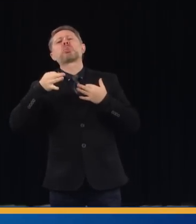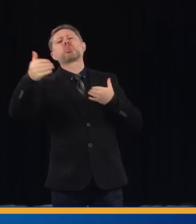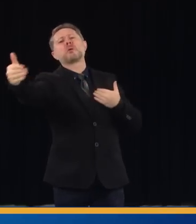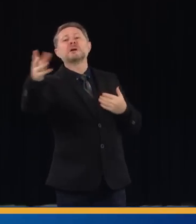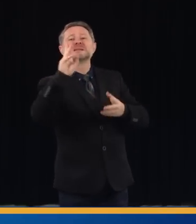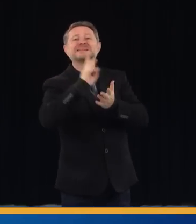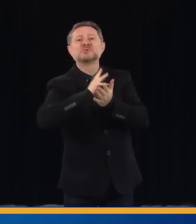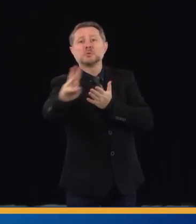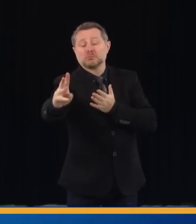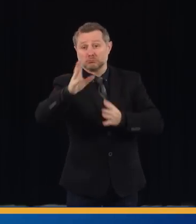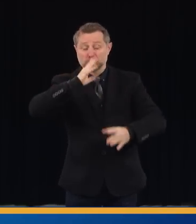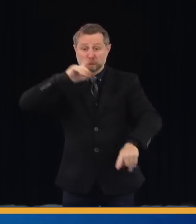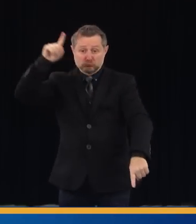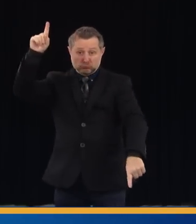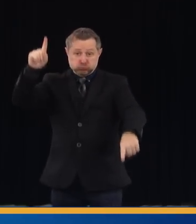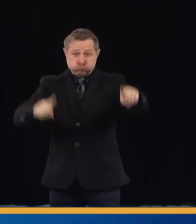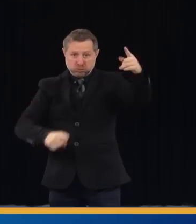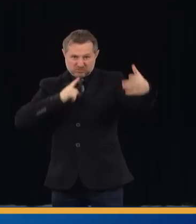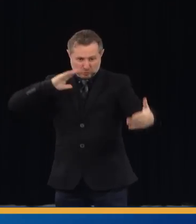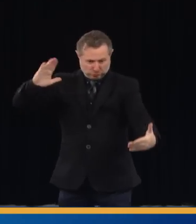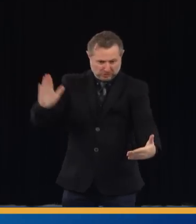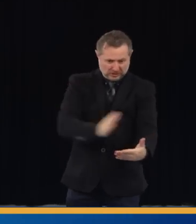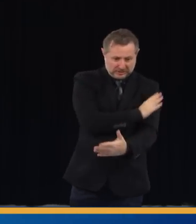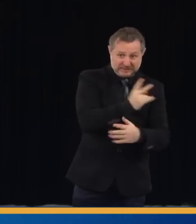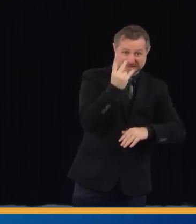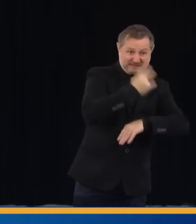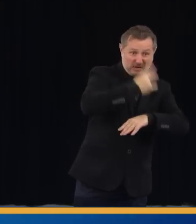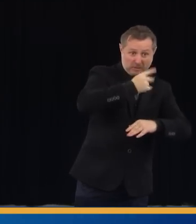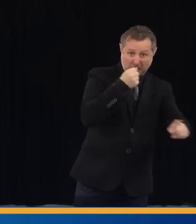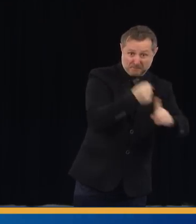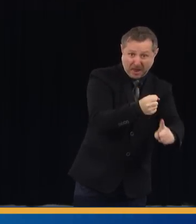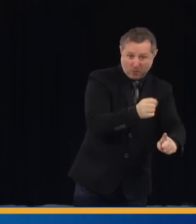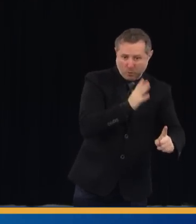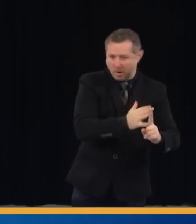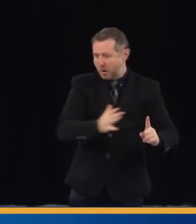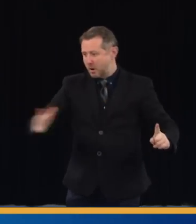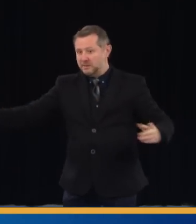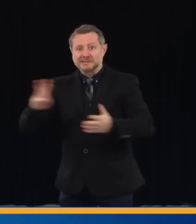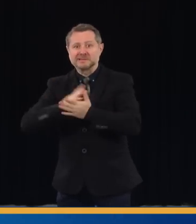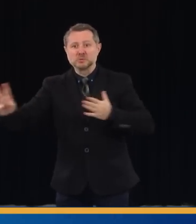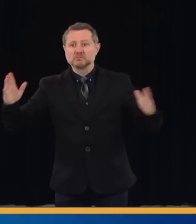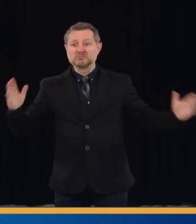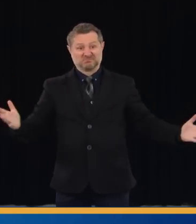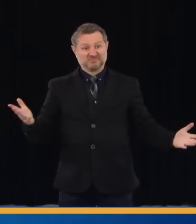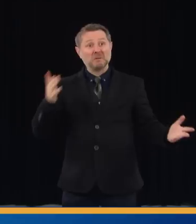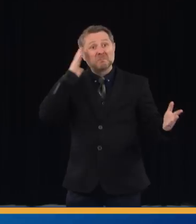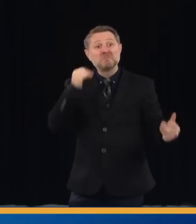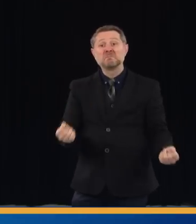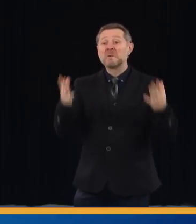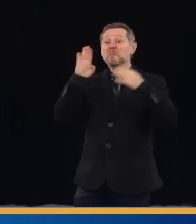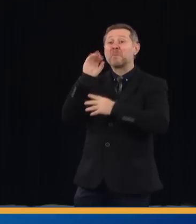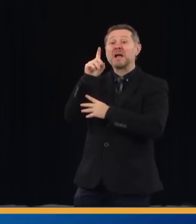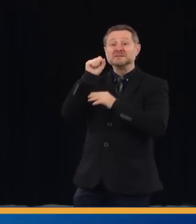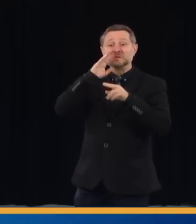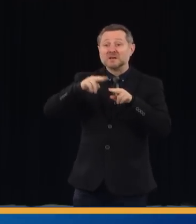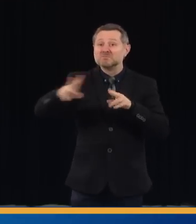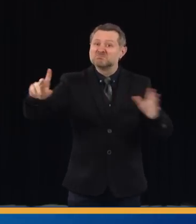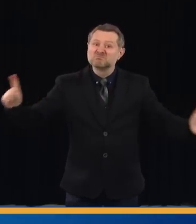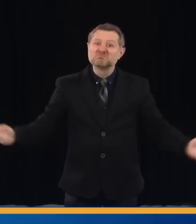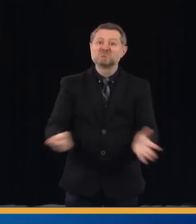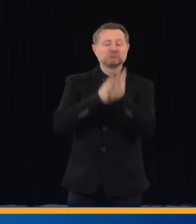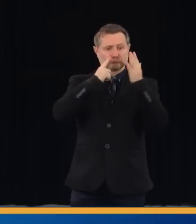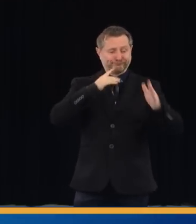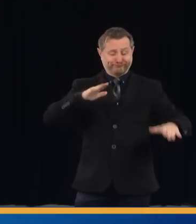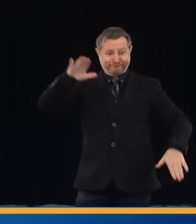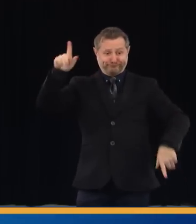kind of range. You have a broad range on the number of beds. You have a broad range on the number of